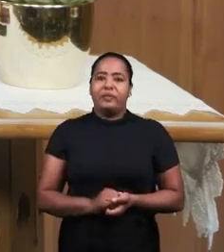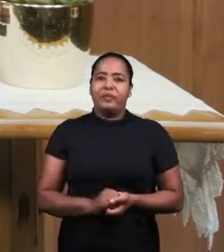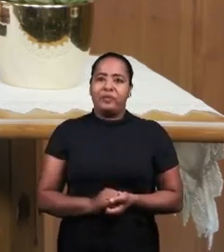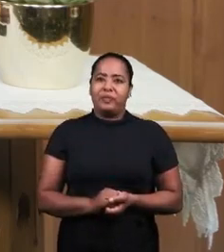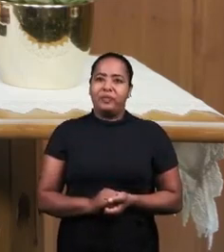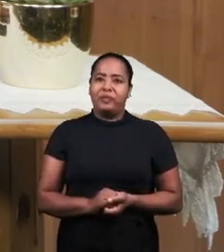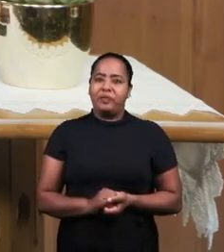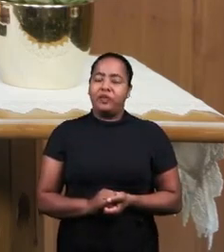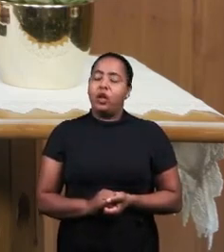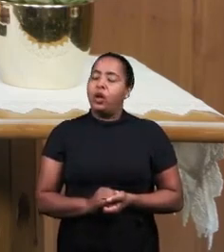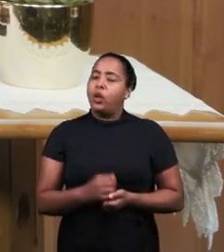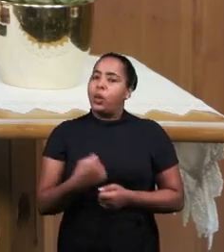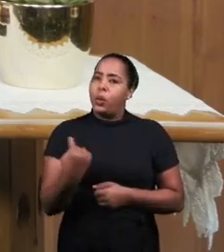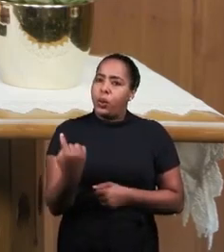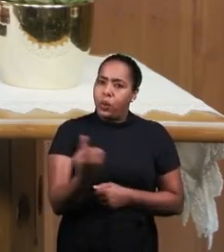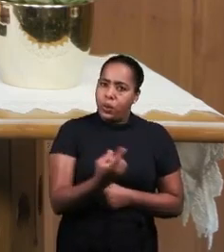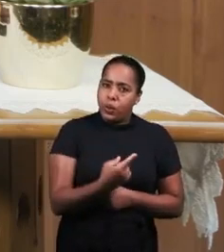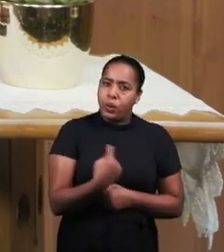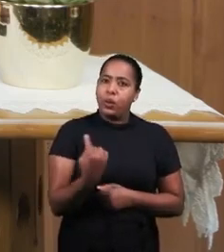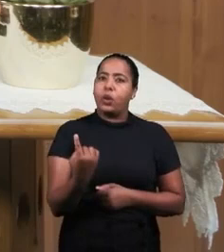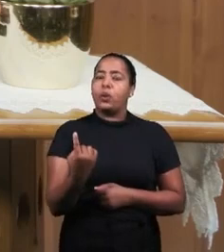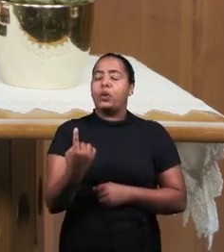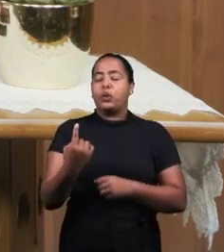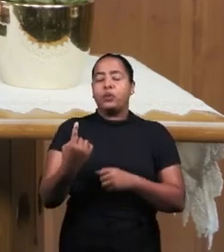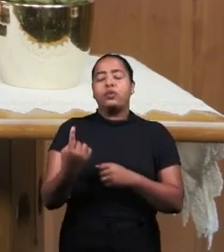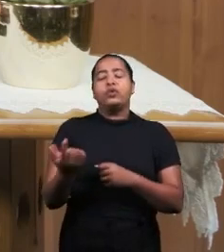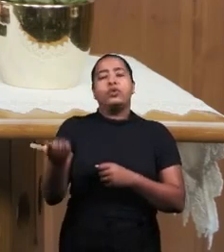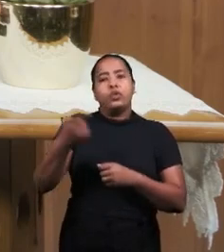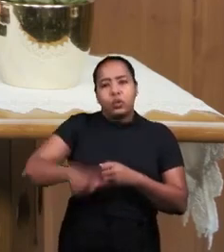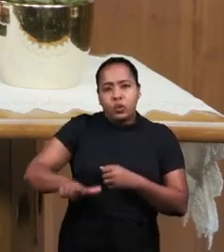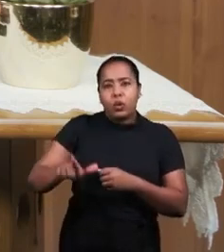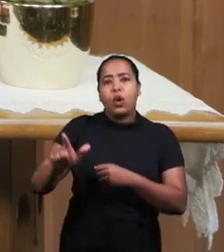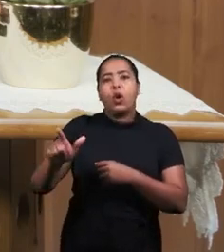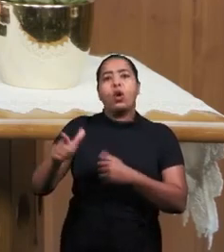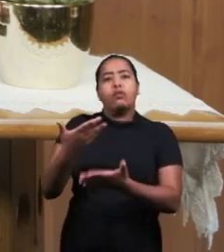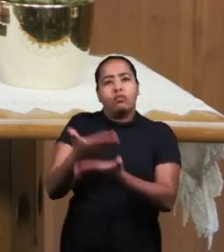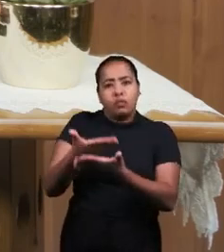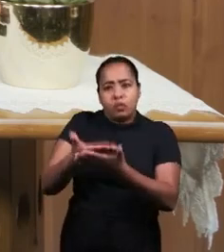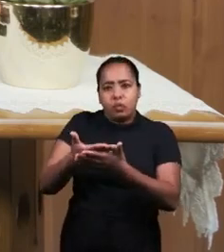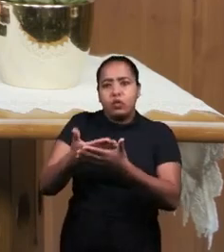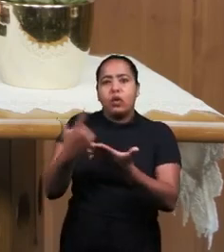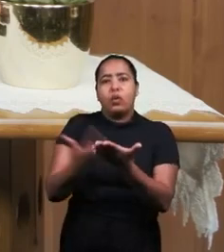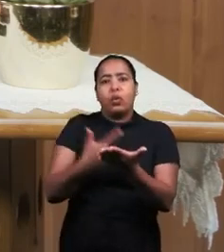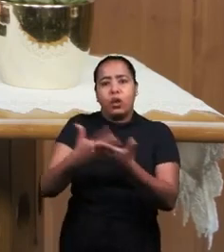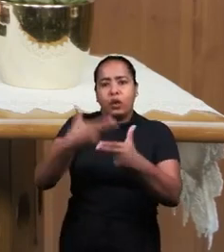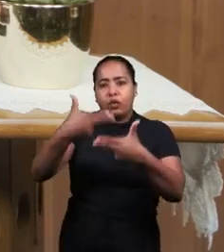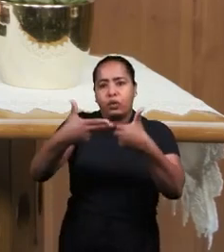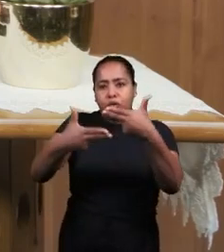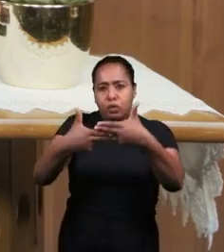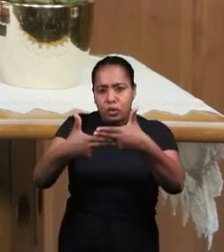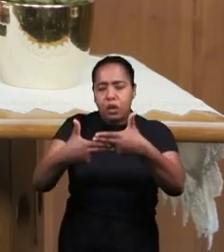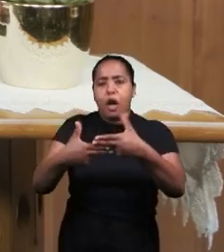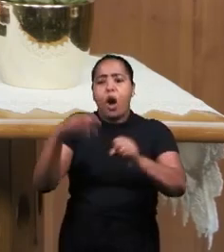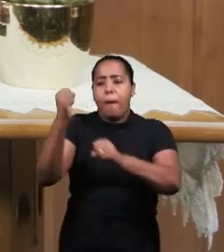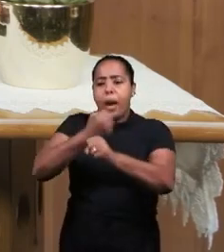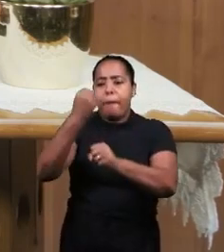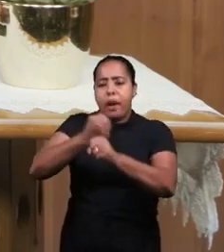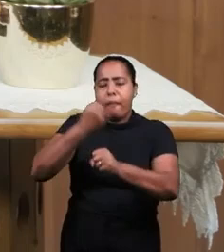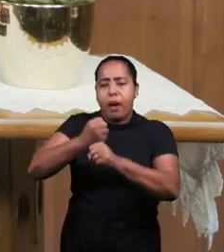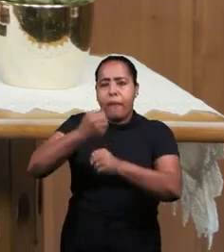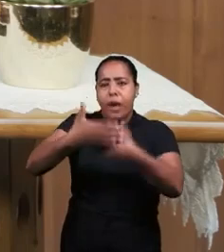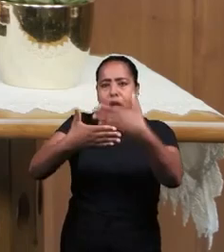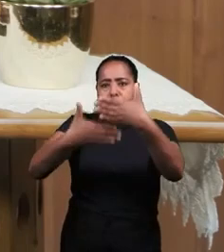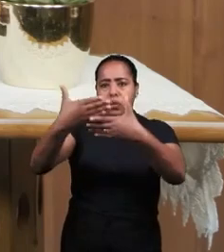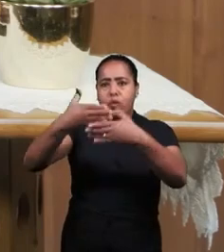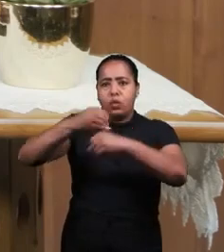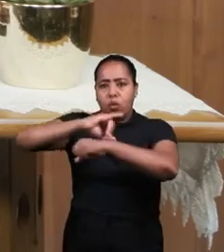the question. So we're returning here to the book of Nehemiah. And we are studying about the